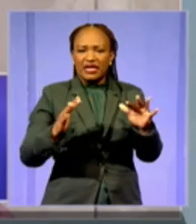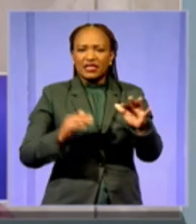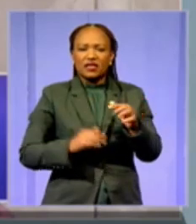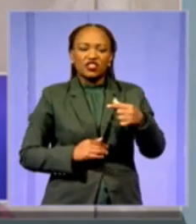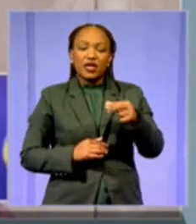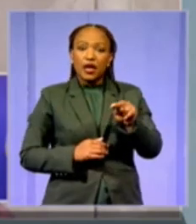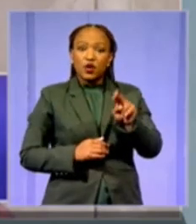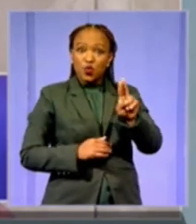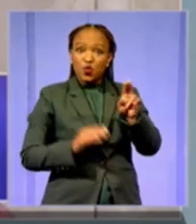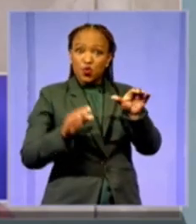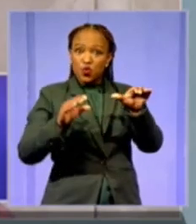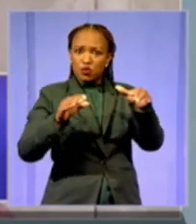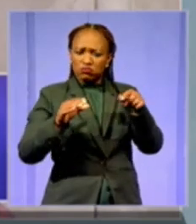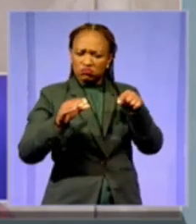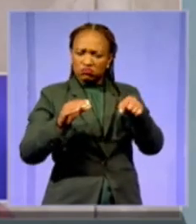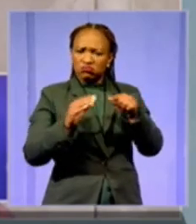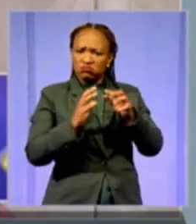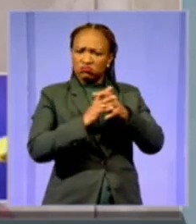to stay. We